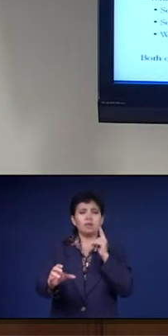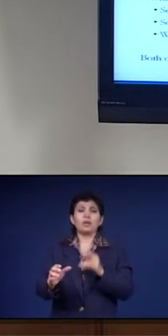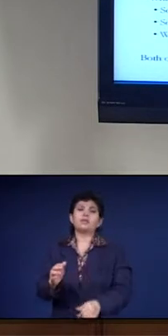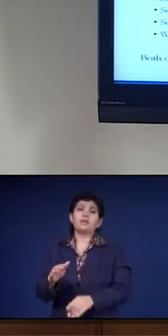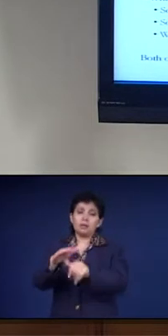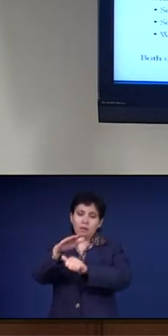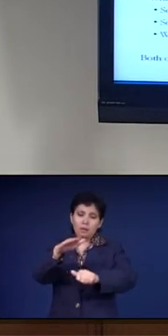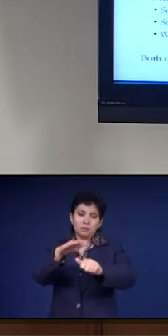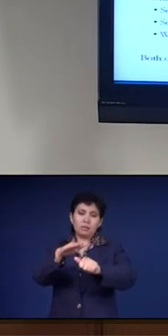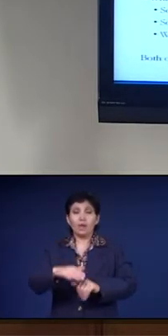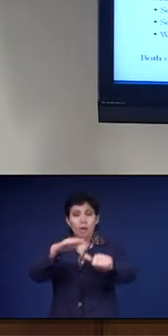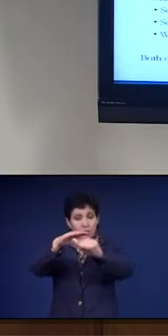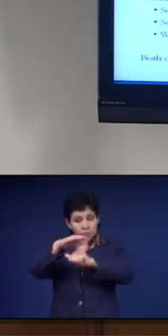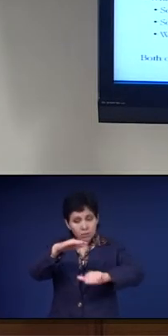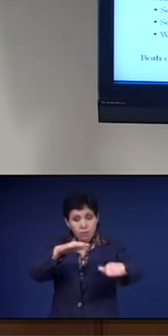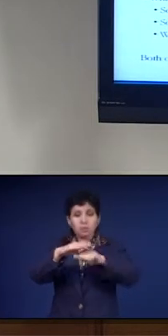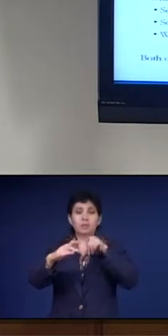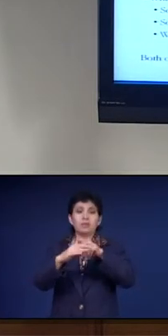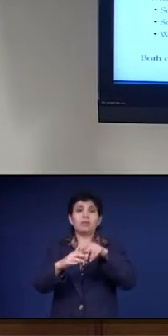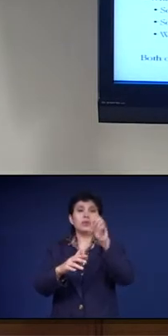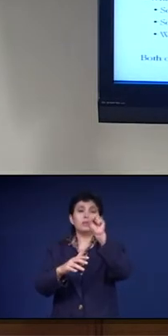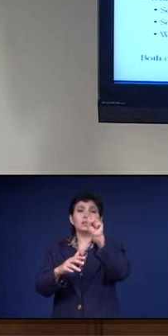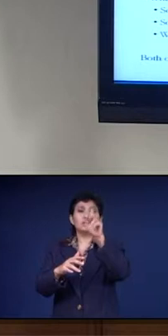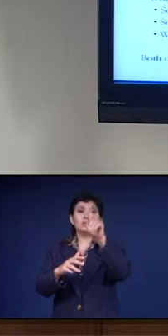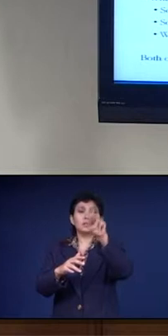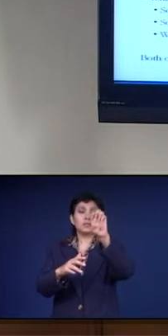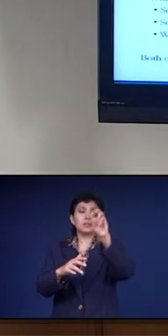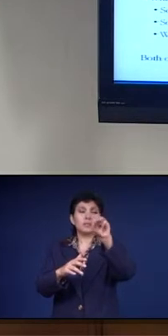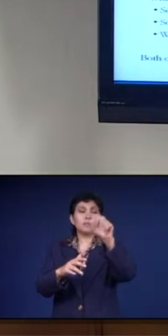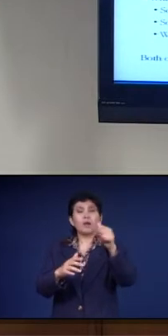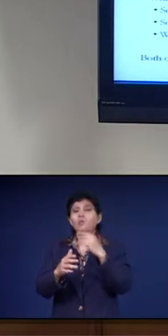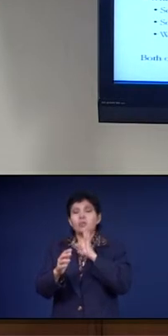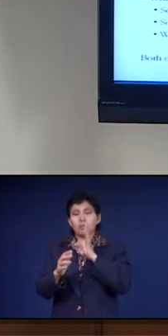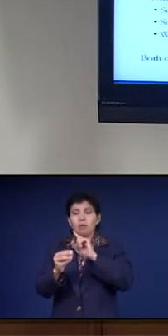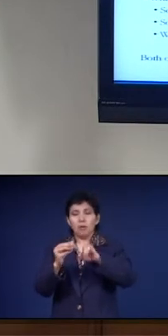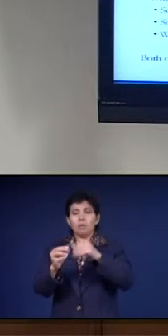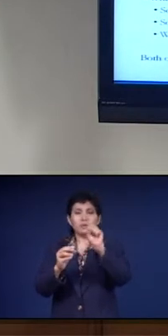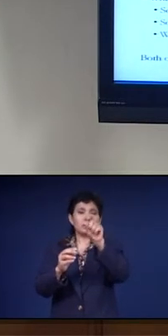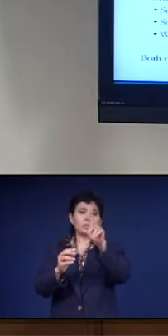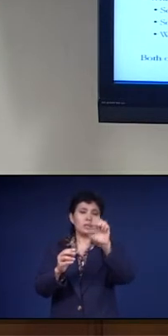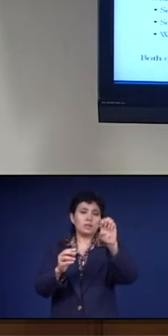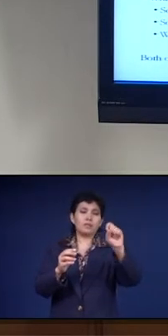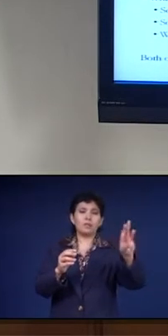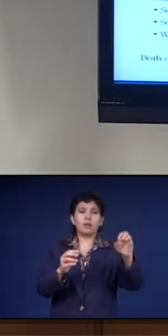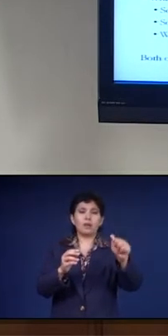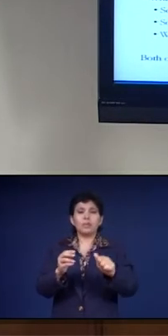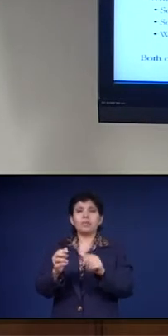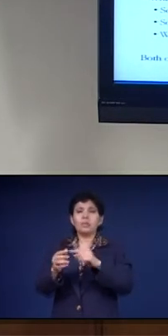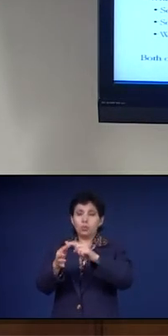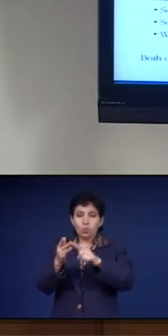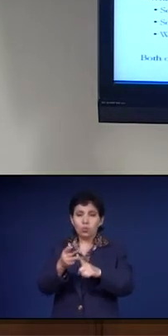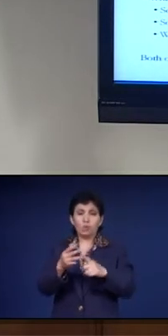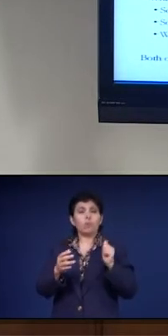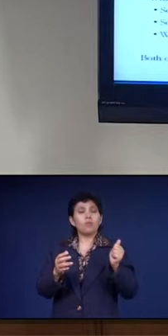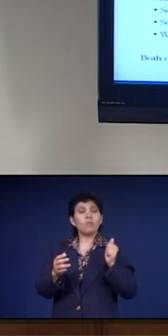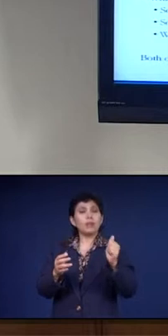schema. Your schema, and we'll talk later what is schema, and between automatic and